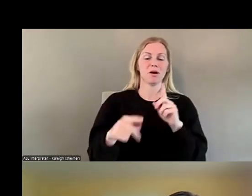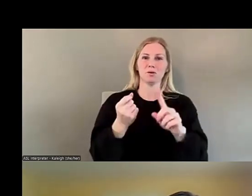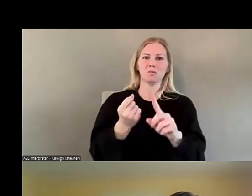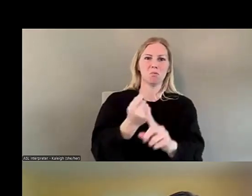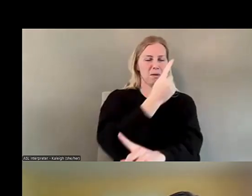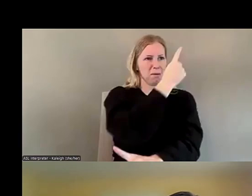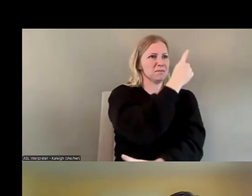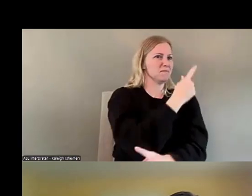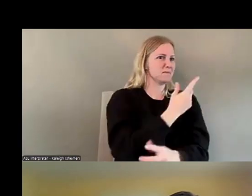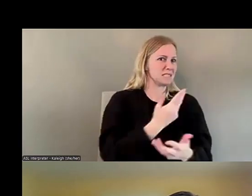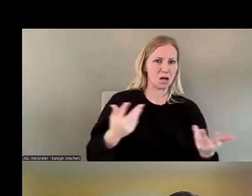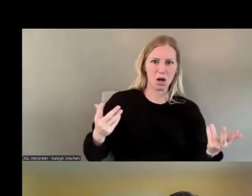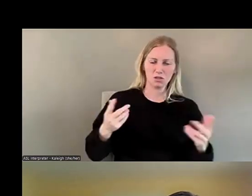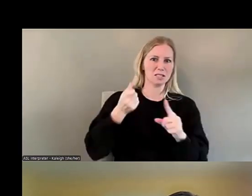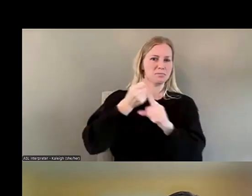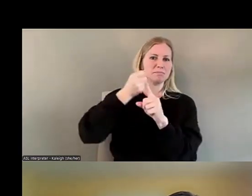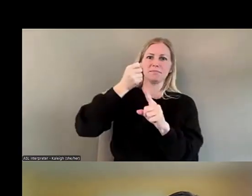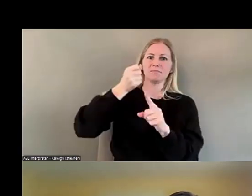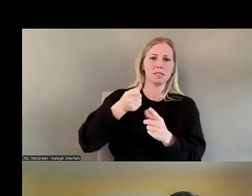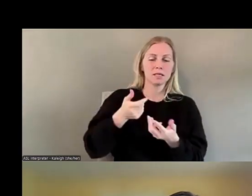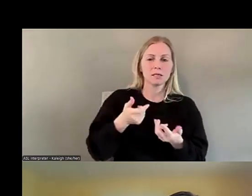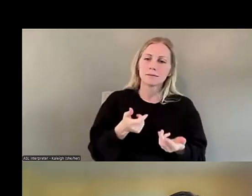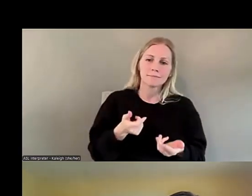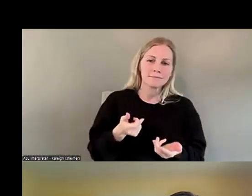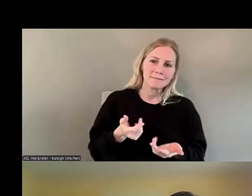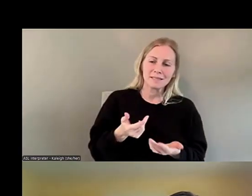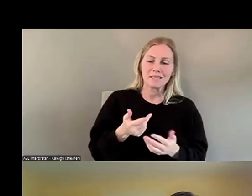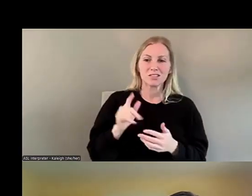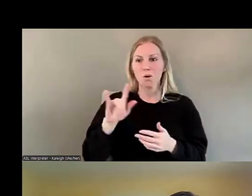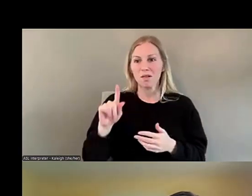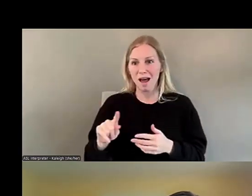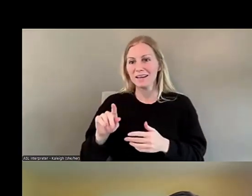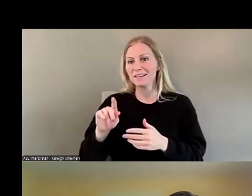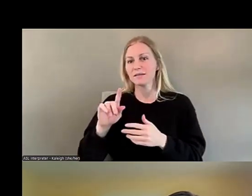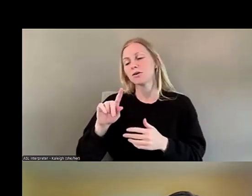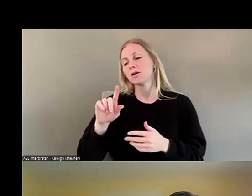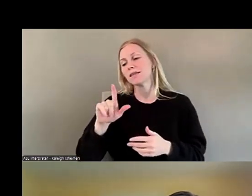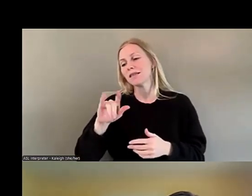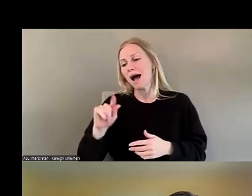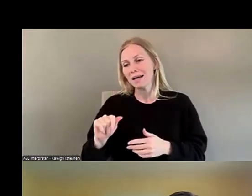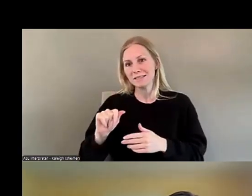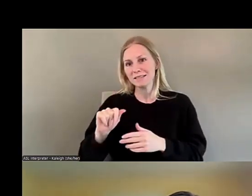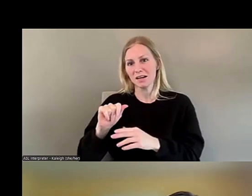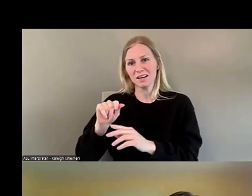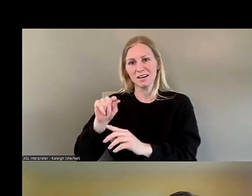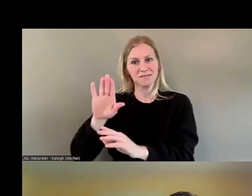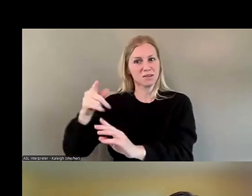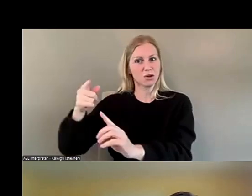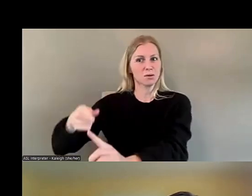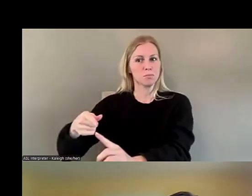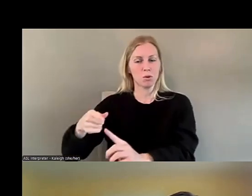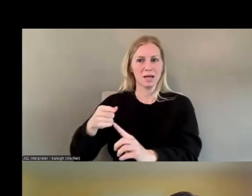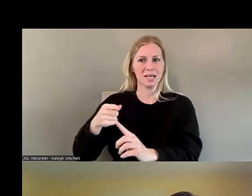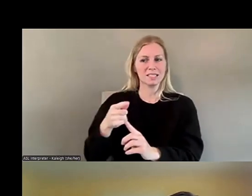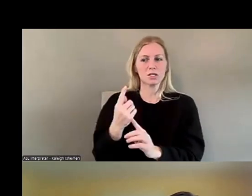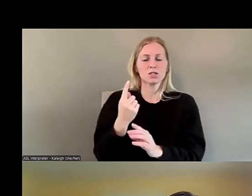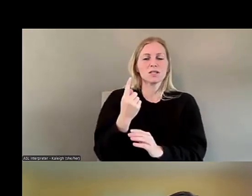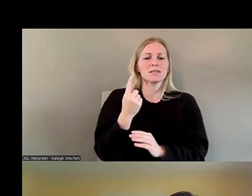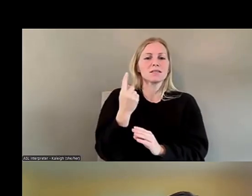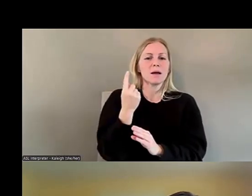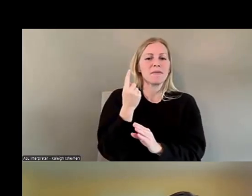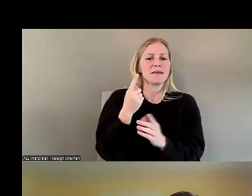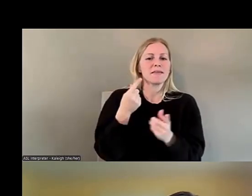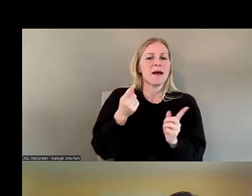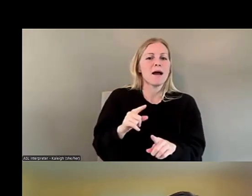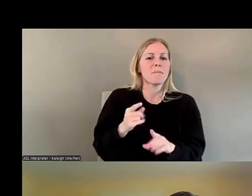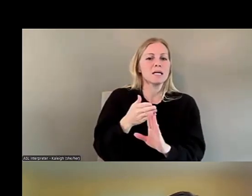to Liza's point, there's something that led to that behavior, and it's most